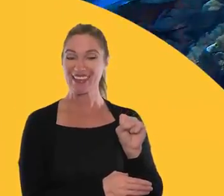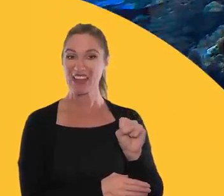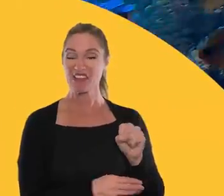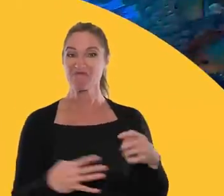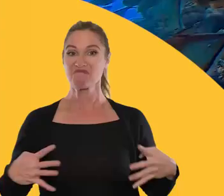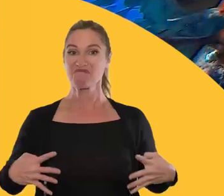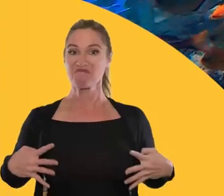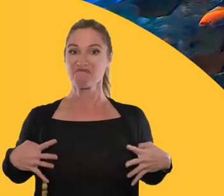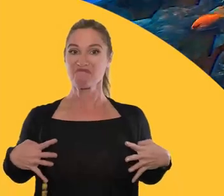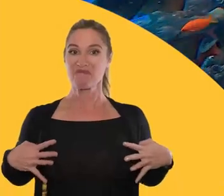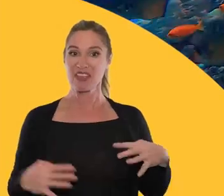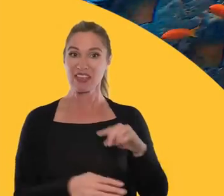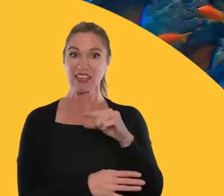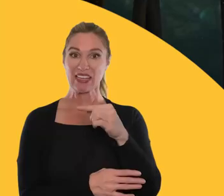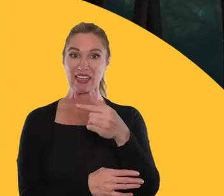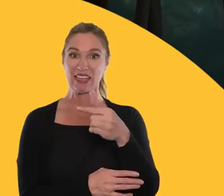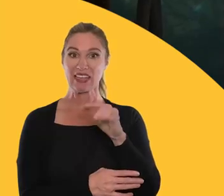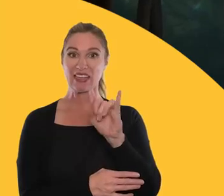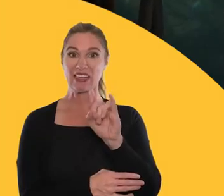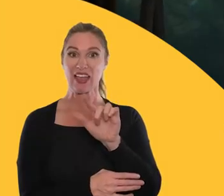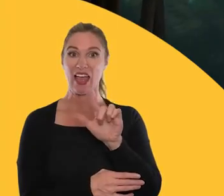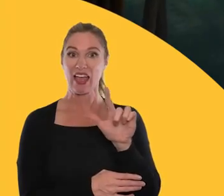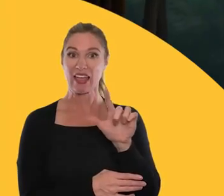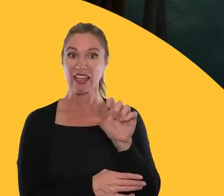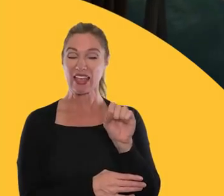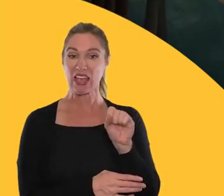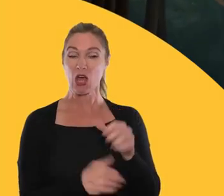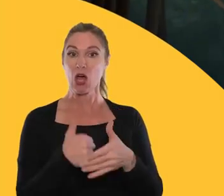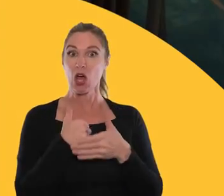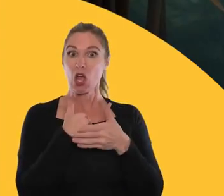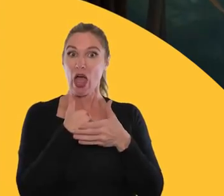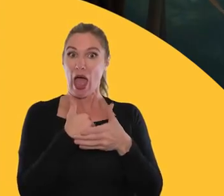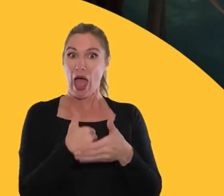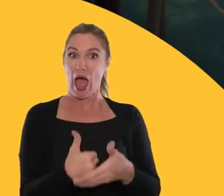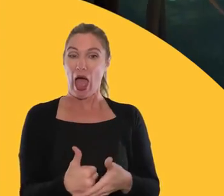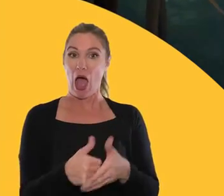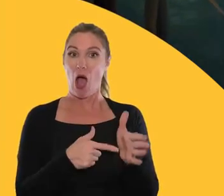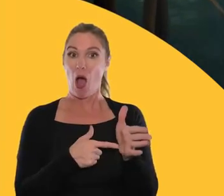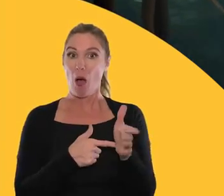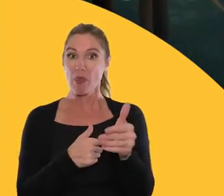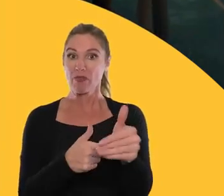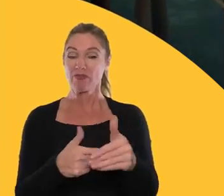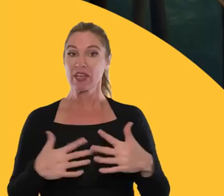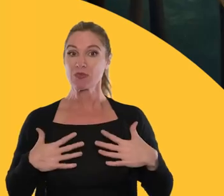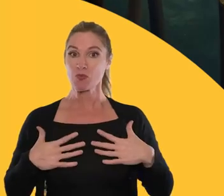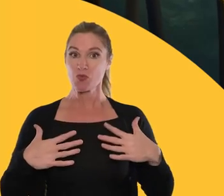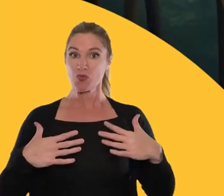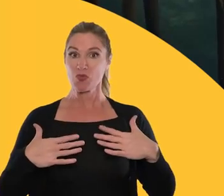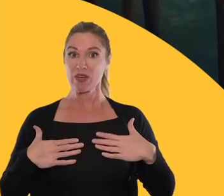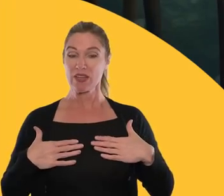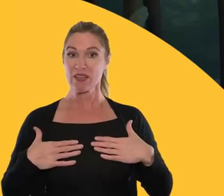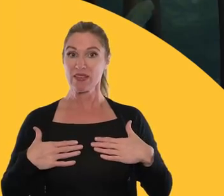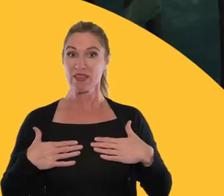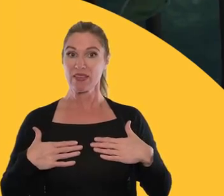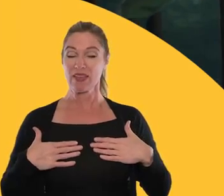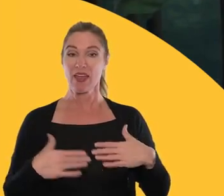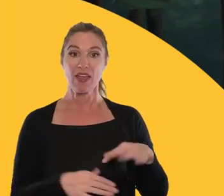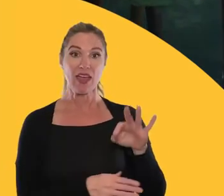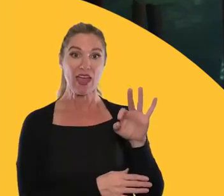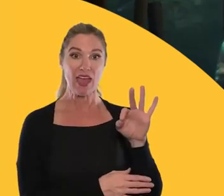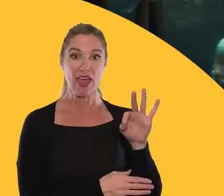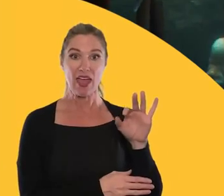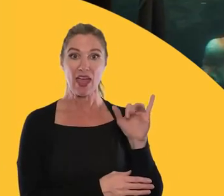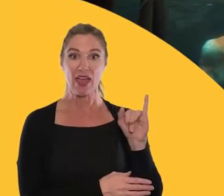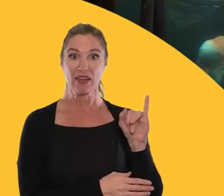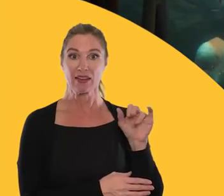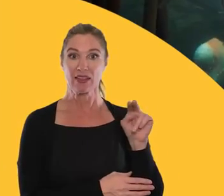breathe through our nose. And fins help fish move around, just